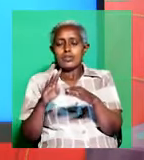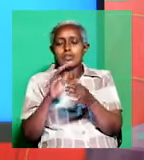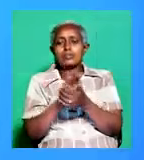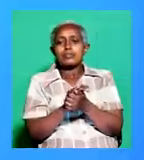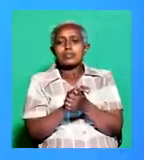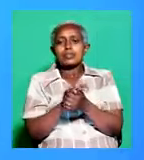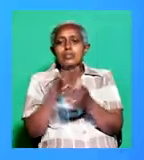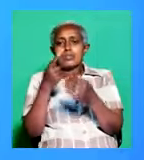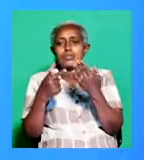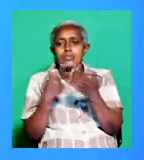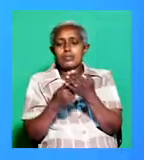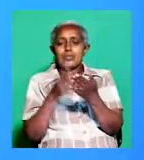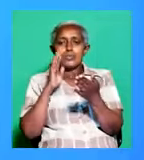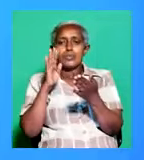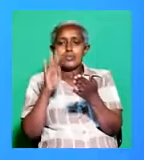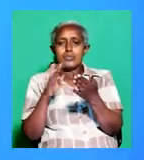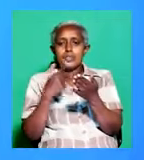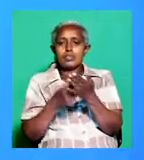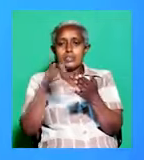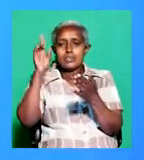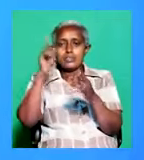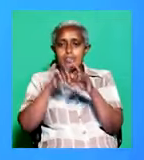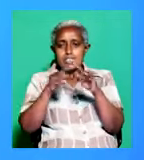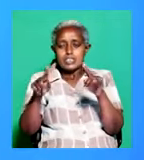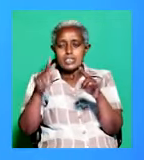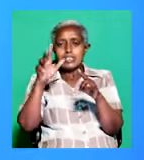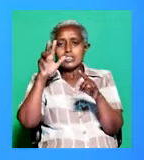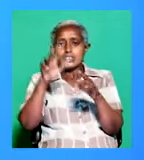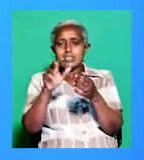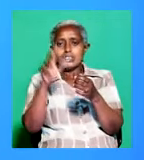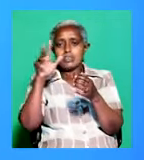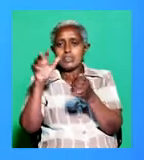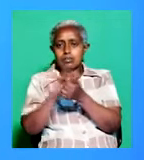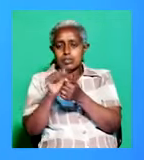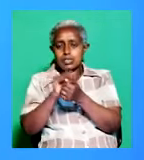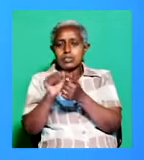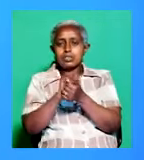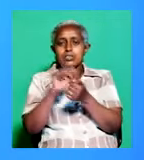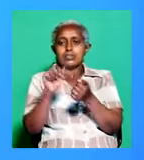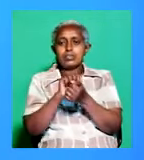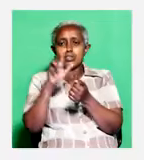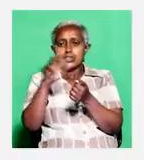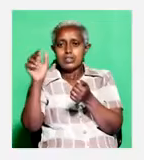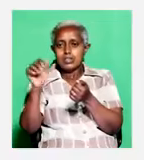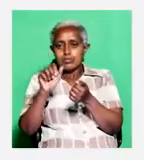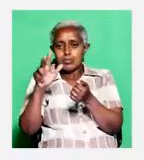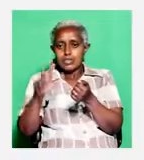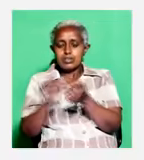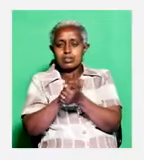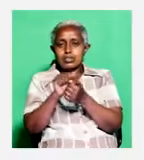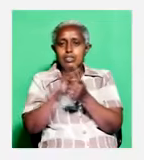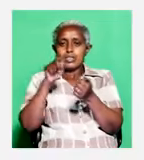part, will be, it is, you can differentiate this one, 3 cancel 3, and x squared,